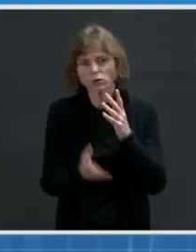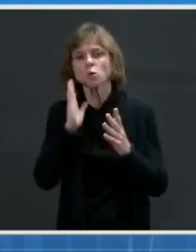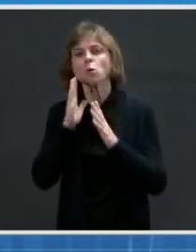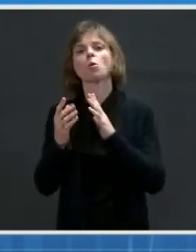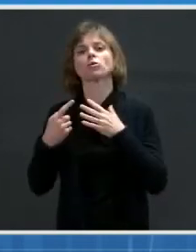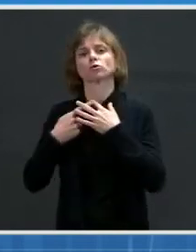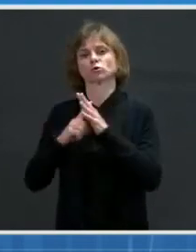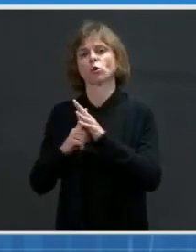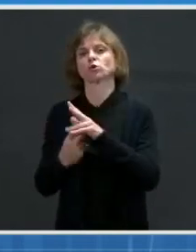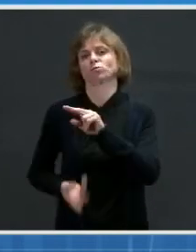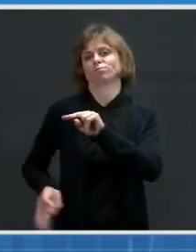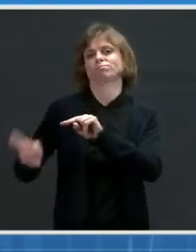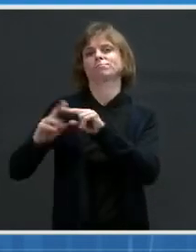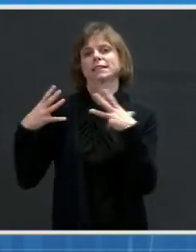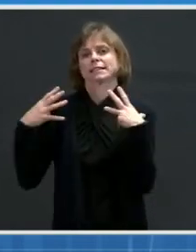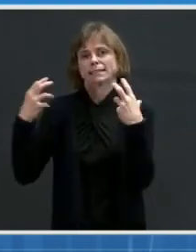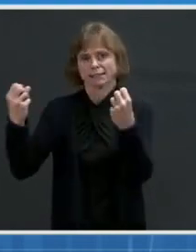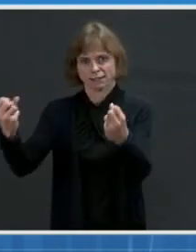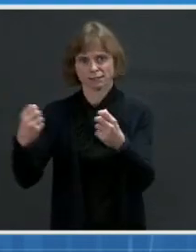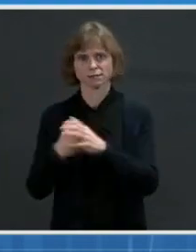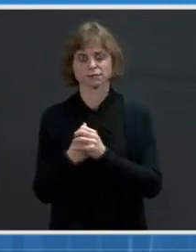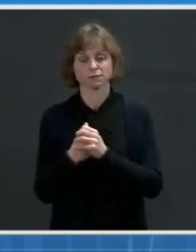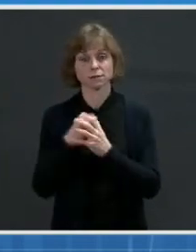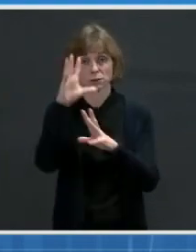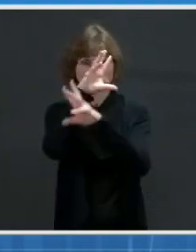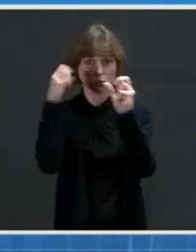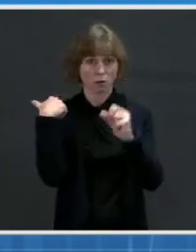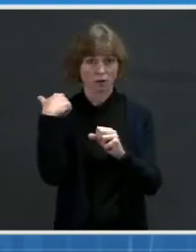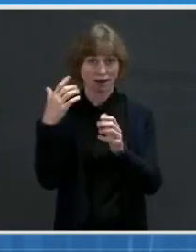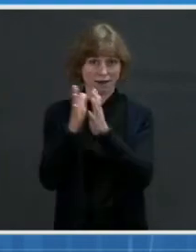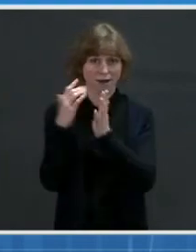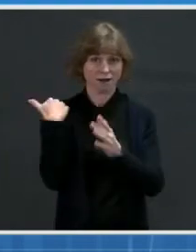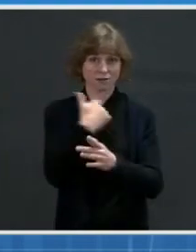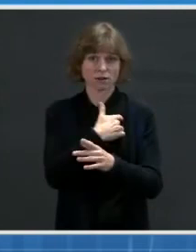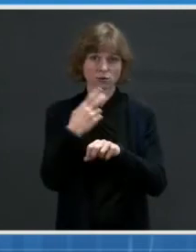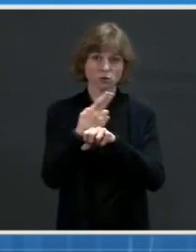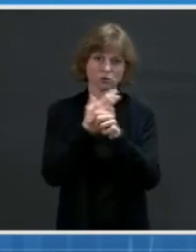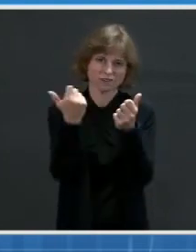asked us to use every possible resource to make that happen.